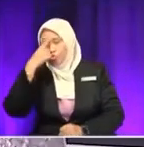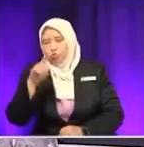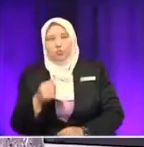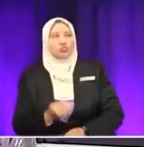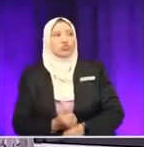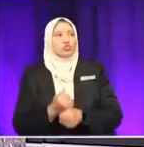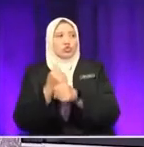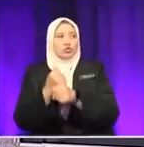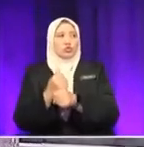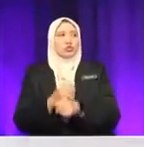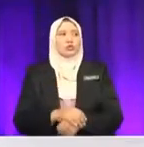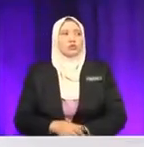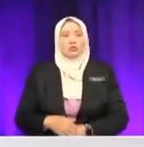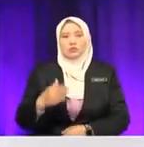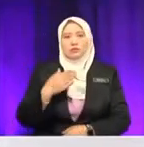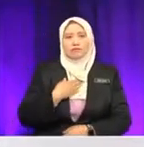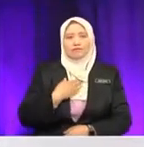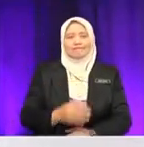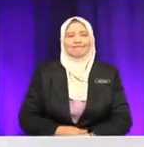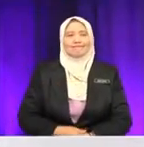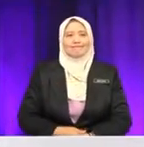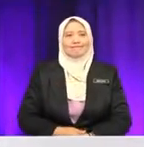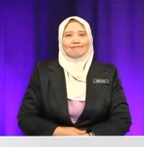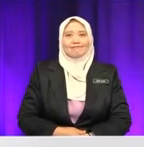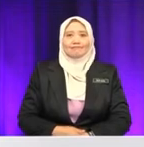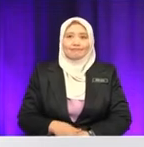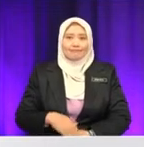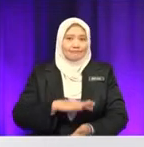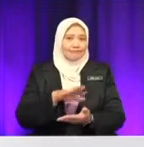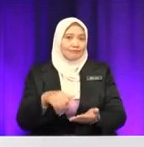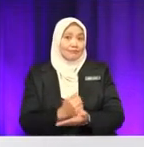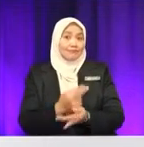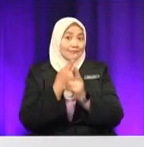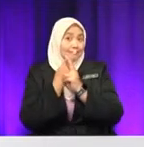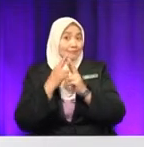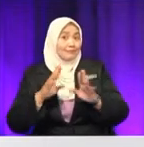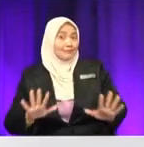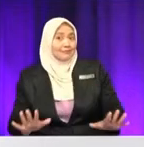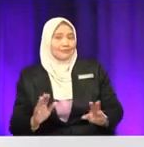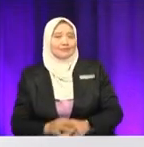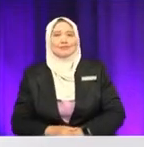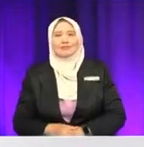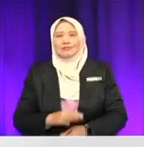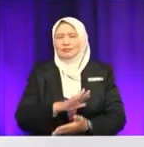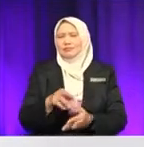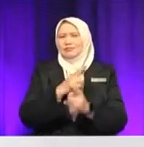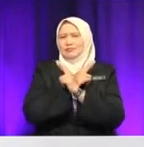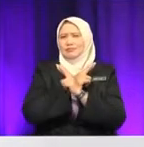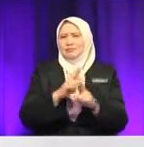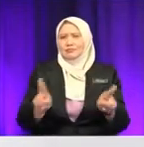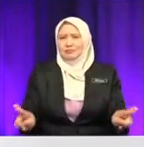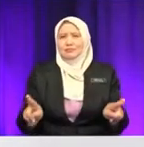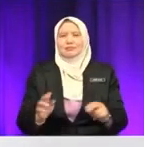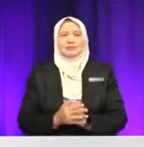are ready, madam. Pupils, are we ready? We are ready. We are ready, madam. Okay. All right. Good. Let's go. Okay. So now